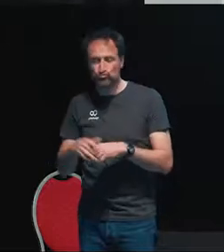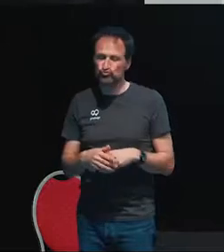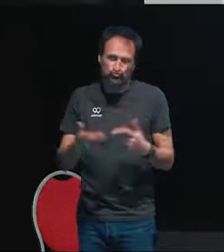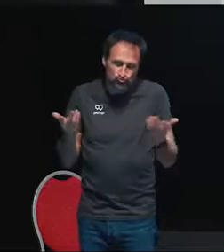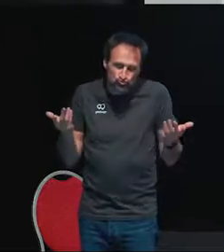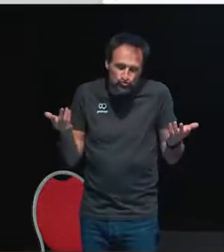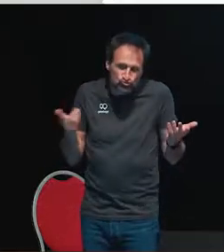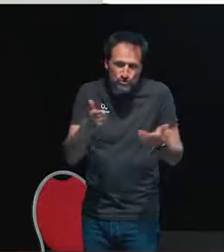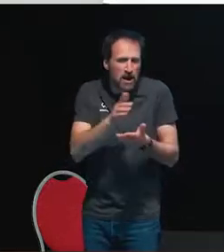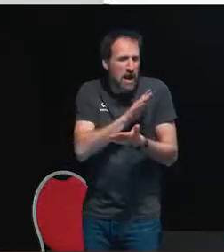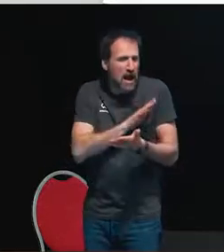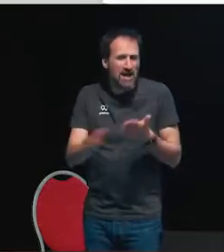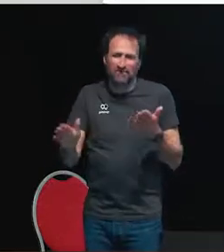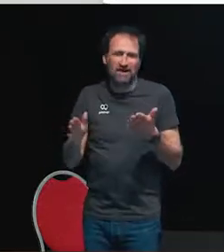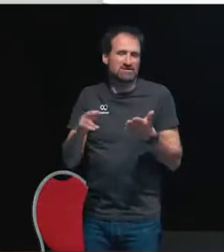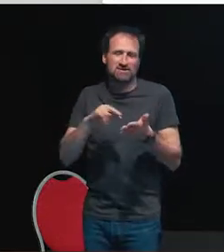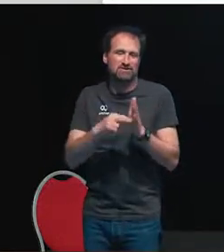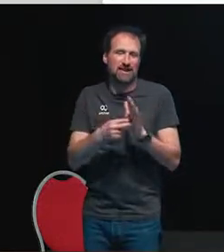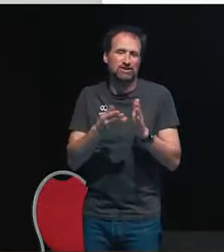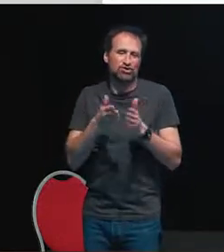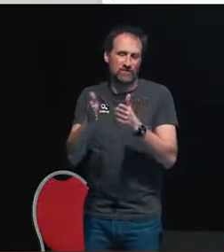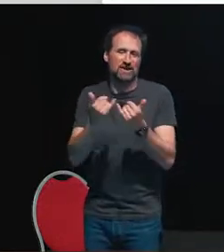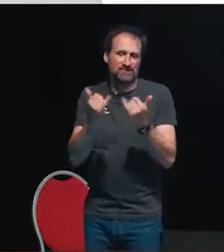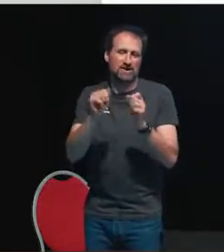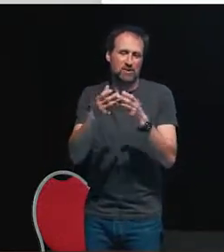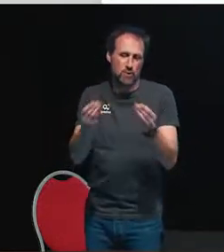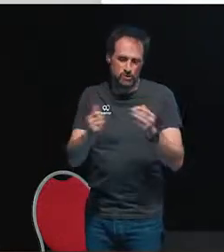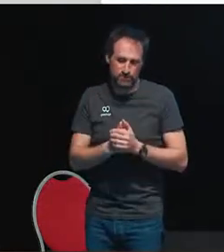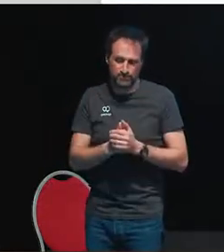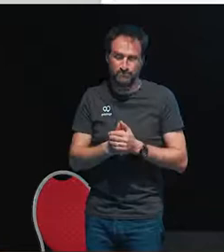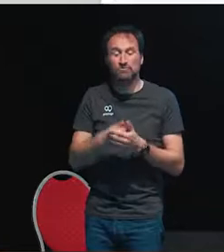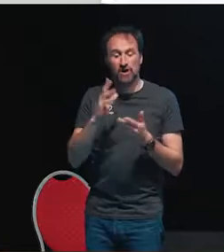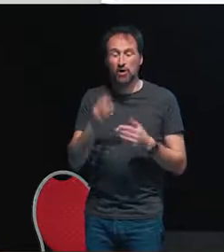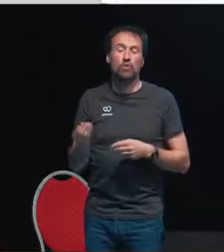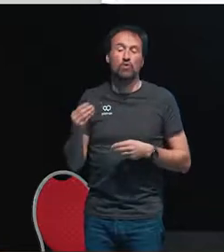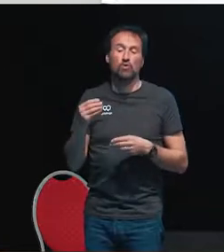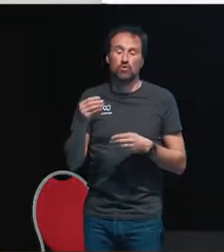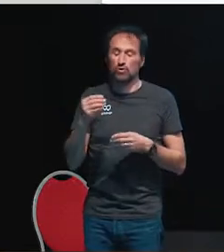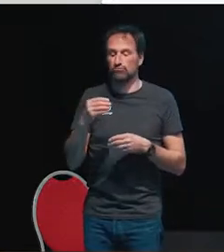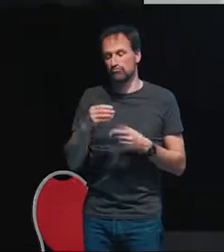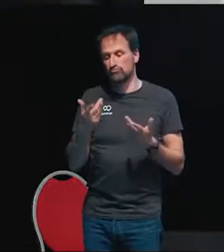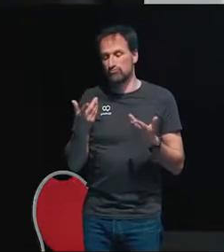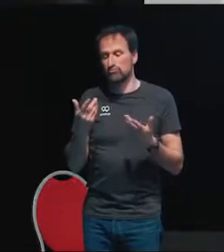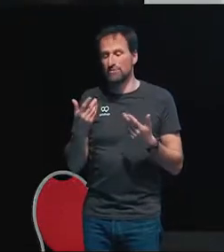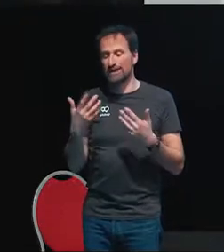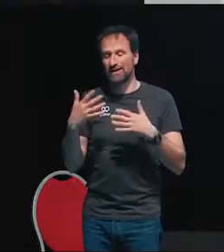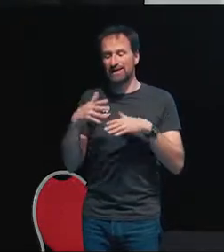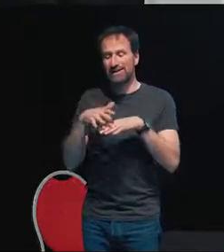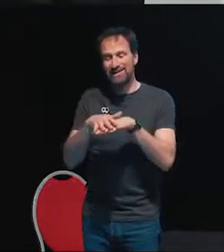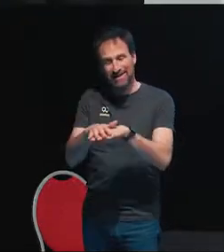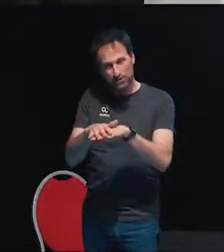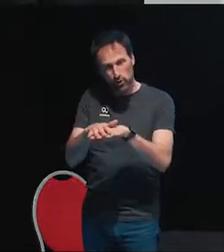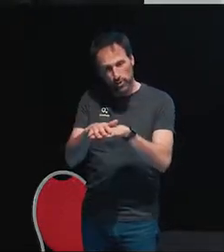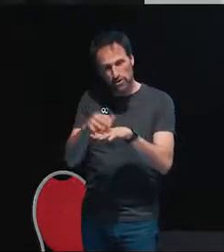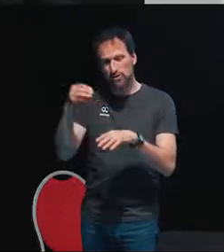simplest way you can get away with it you also have built time integration this is common in a mono repo so I have all my nice packages but when I